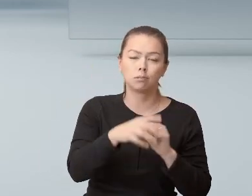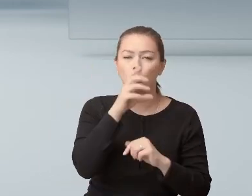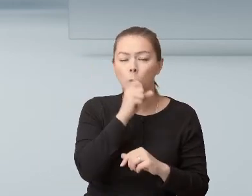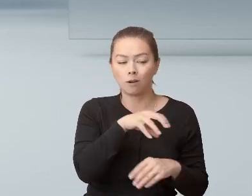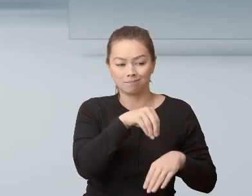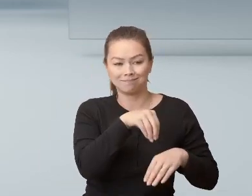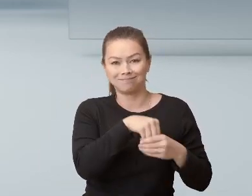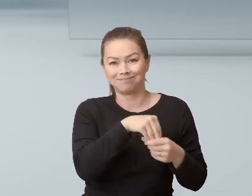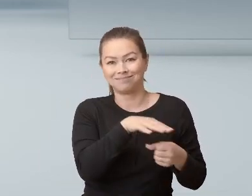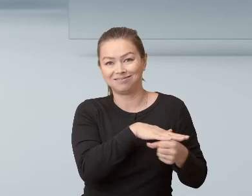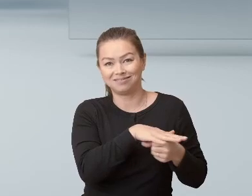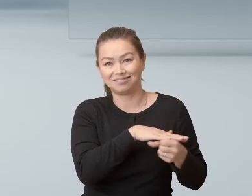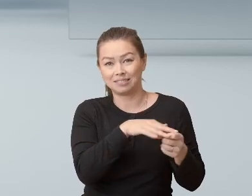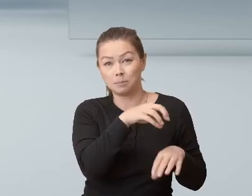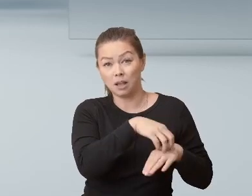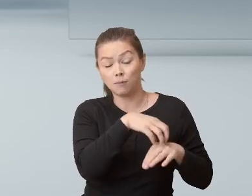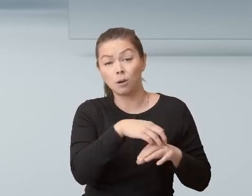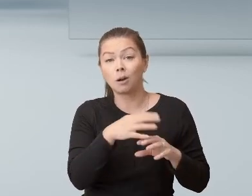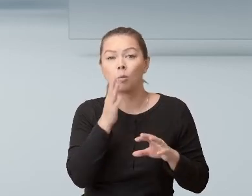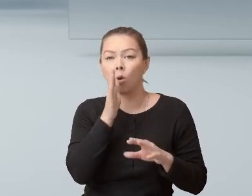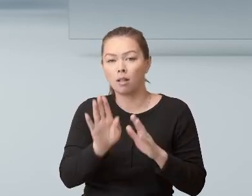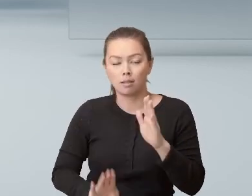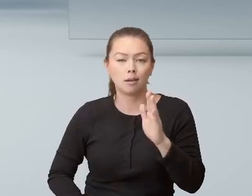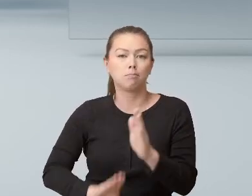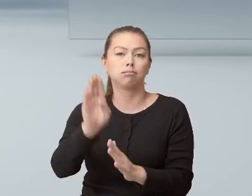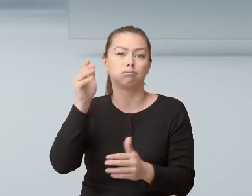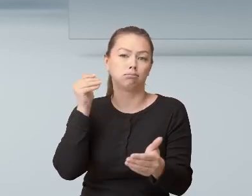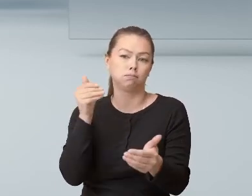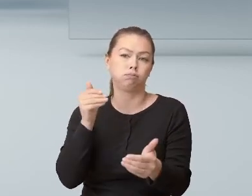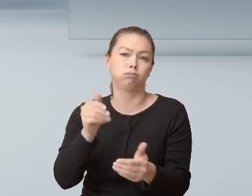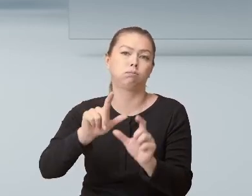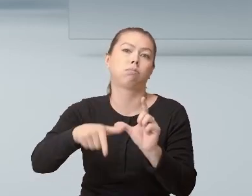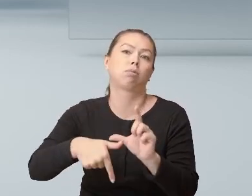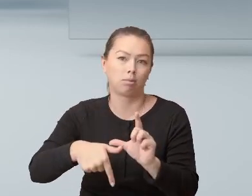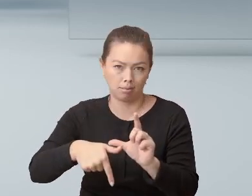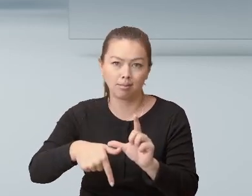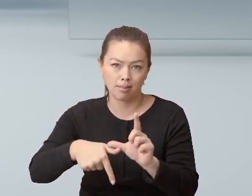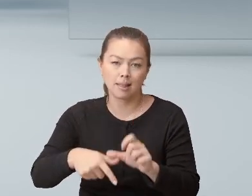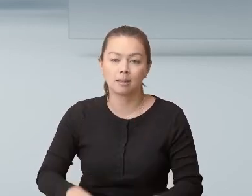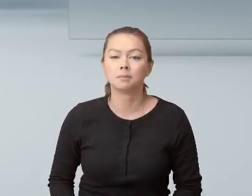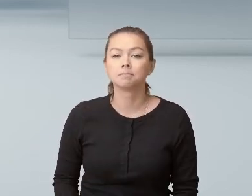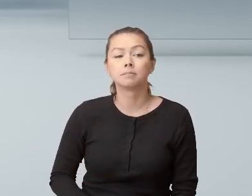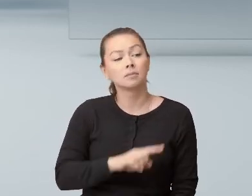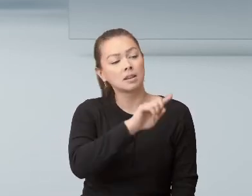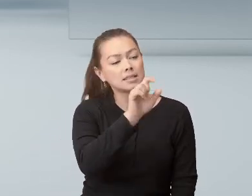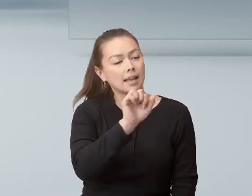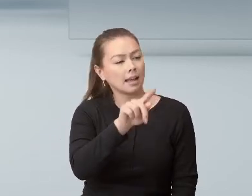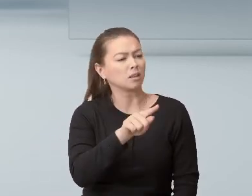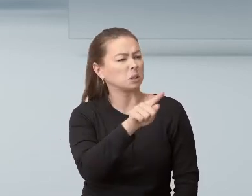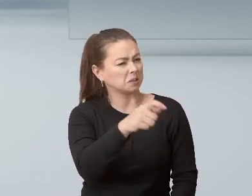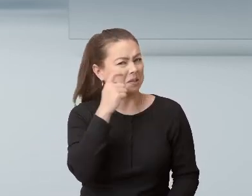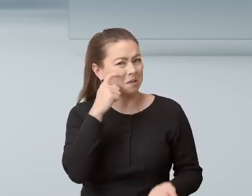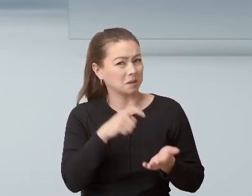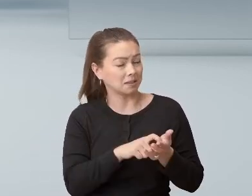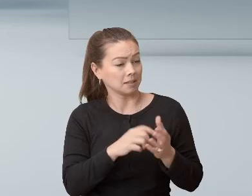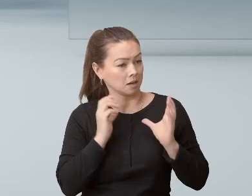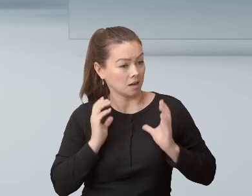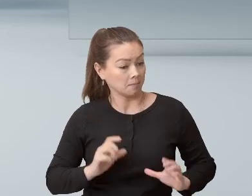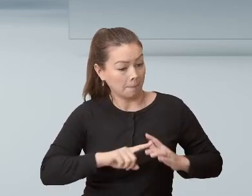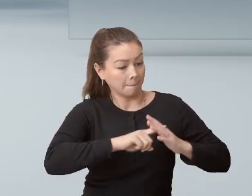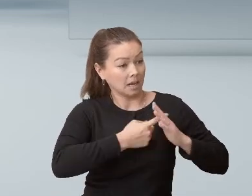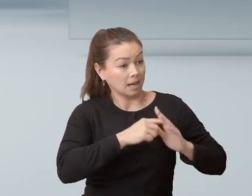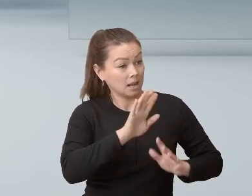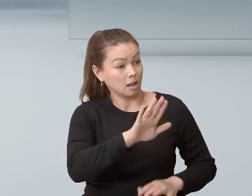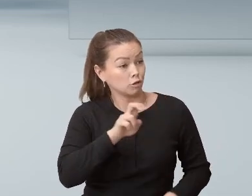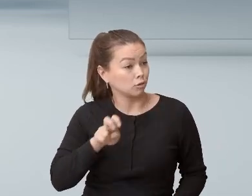platforms. So don't make that mistake either. It's a great point. And Zach, you've had the advantage of seeing customers at the beginning of their journey